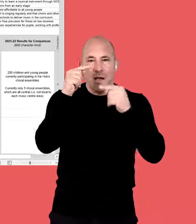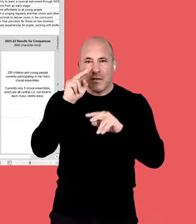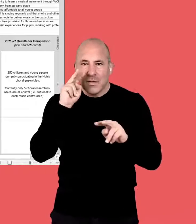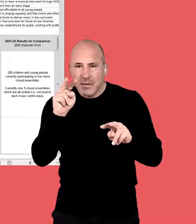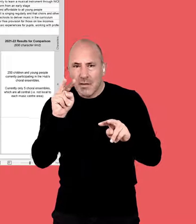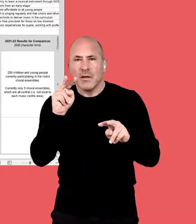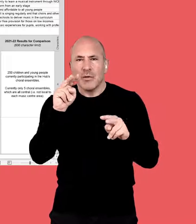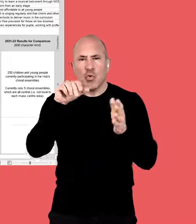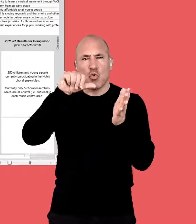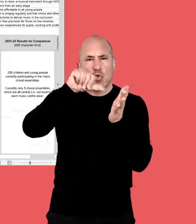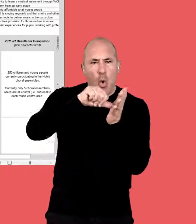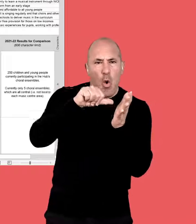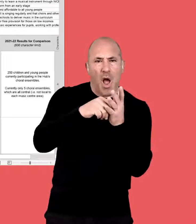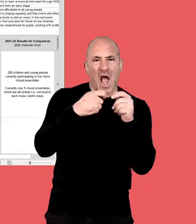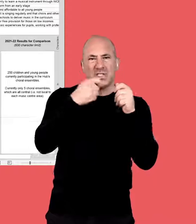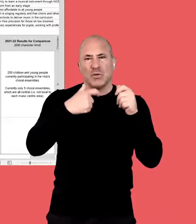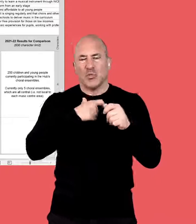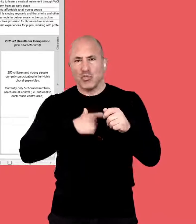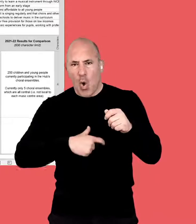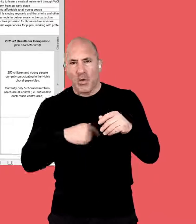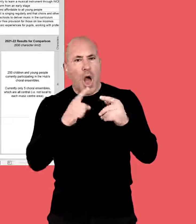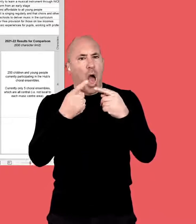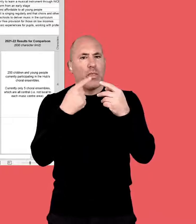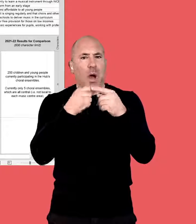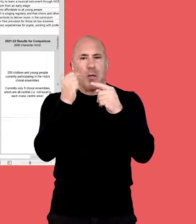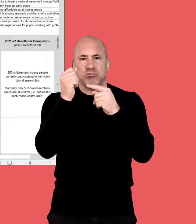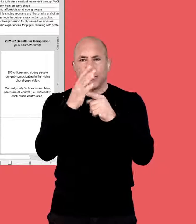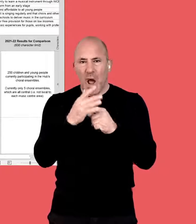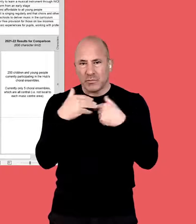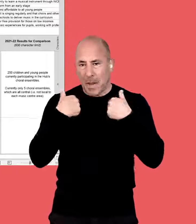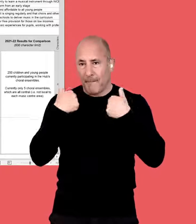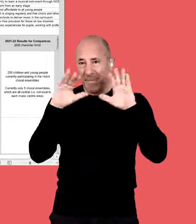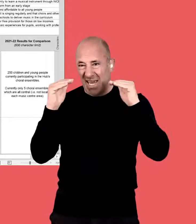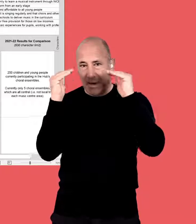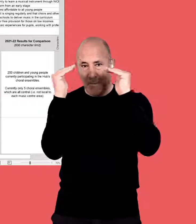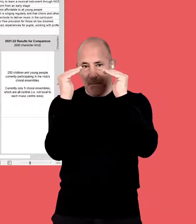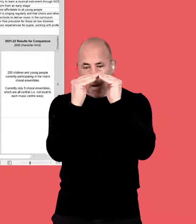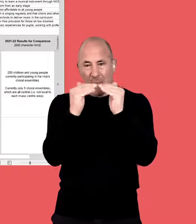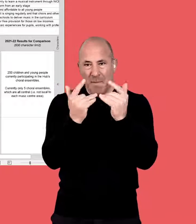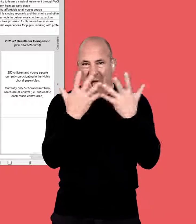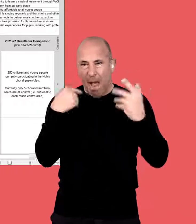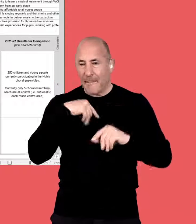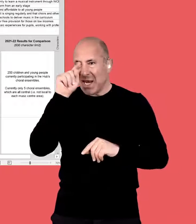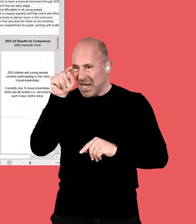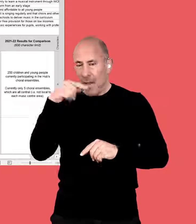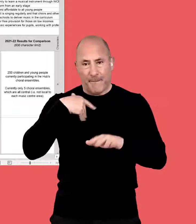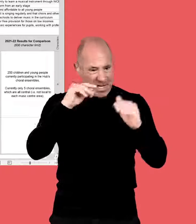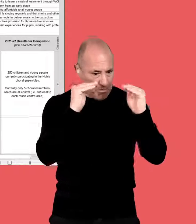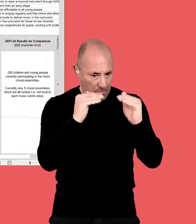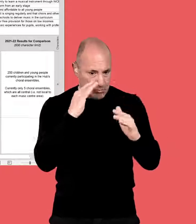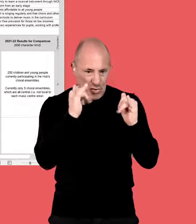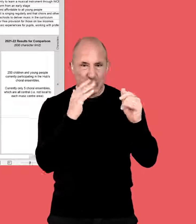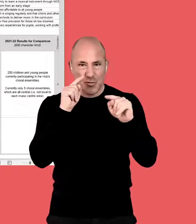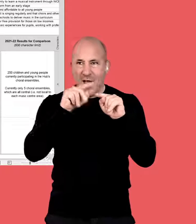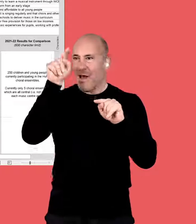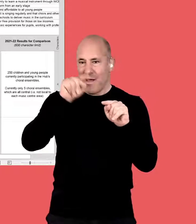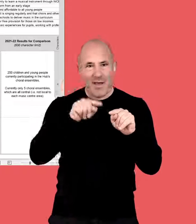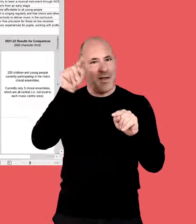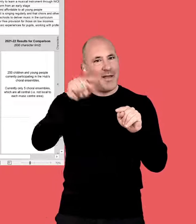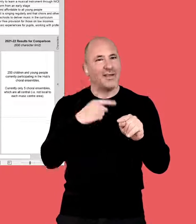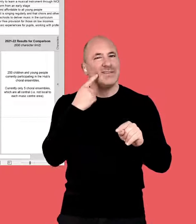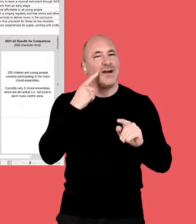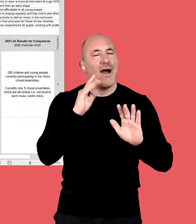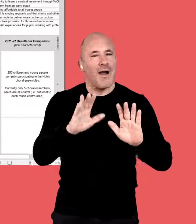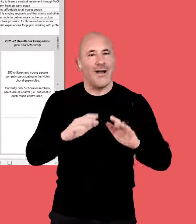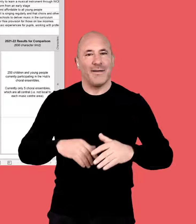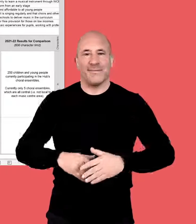easier to monitor which of the core and extension roles or other priority areas you have set your SMART